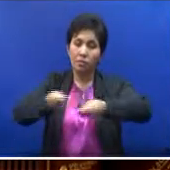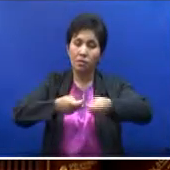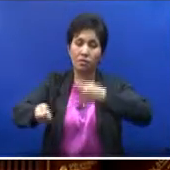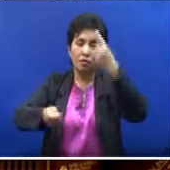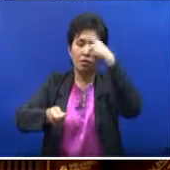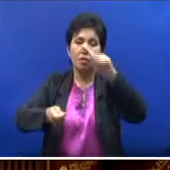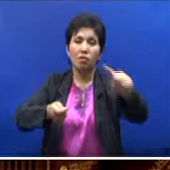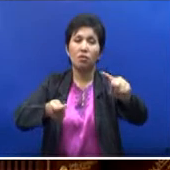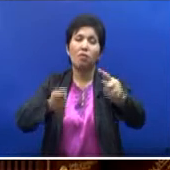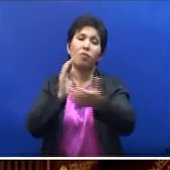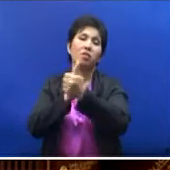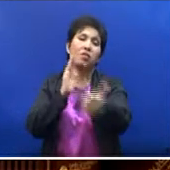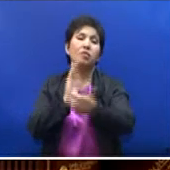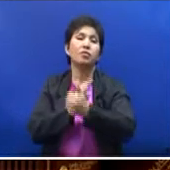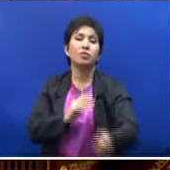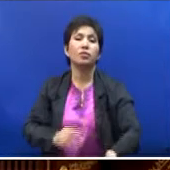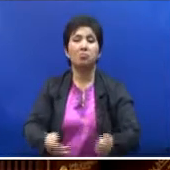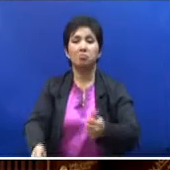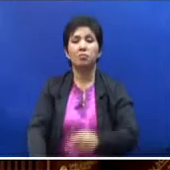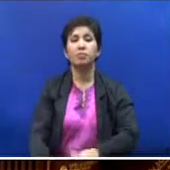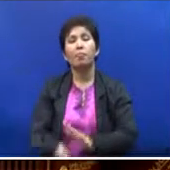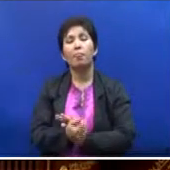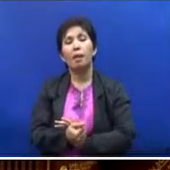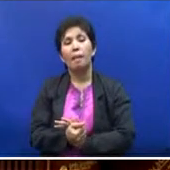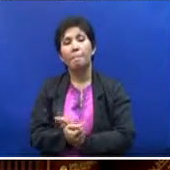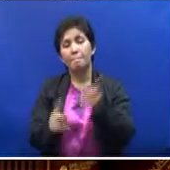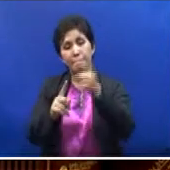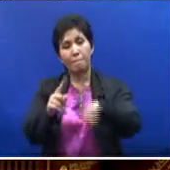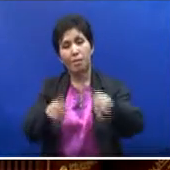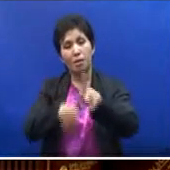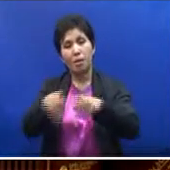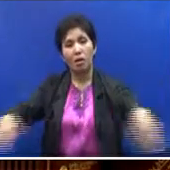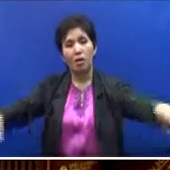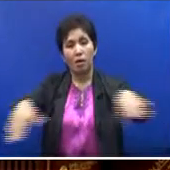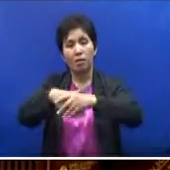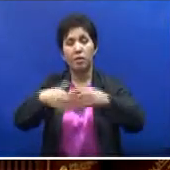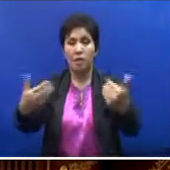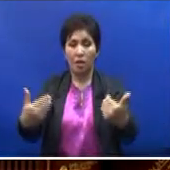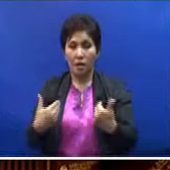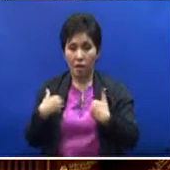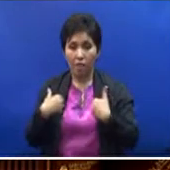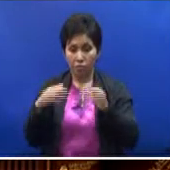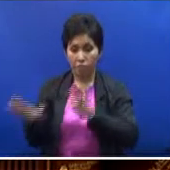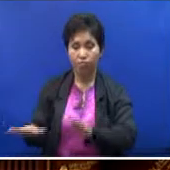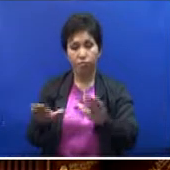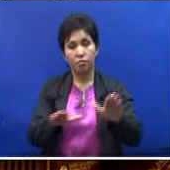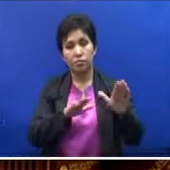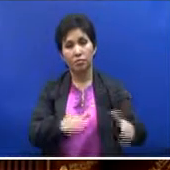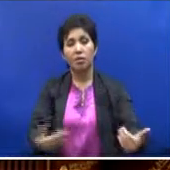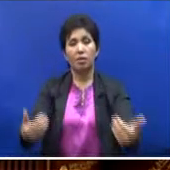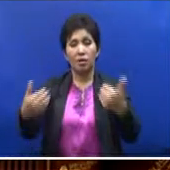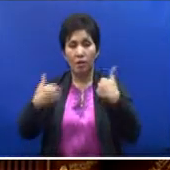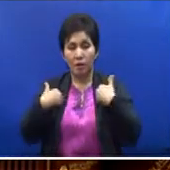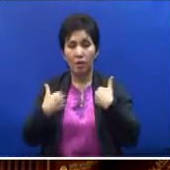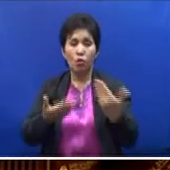for the procreation. Okay, so when people get married and when they have children, they have